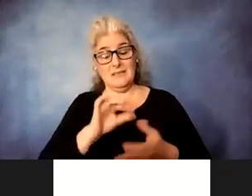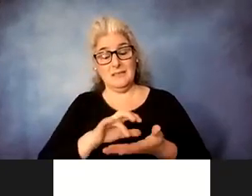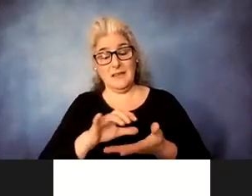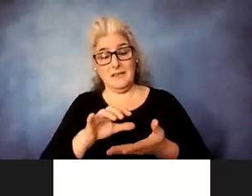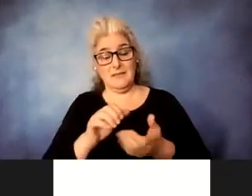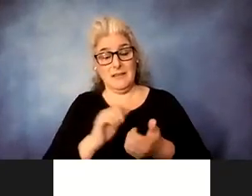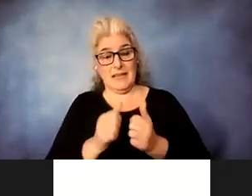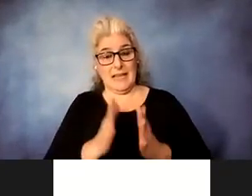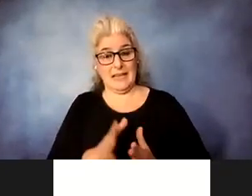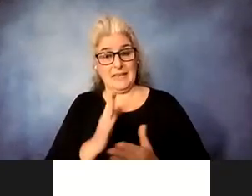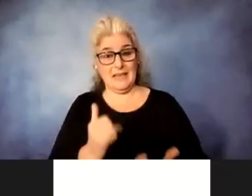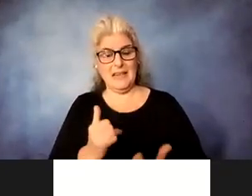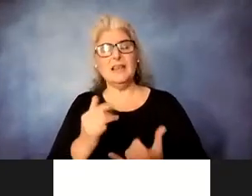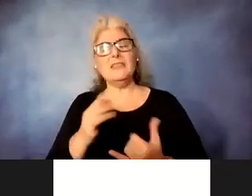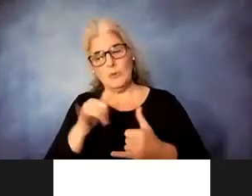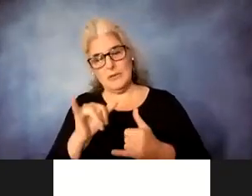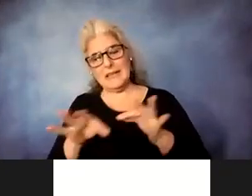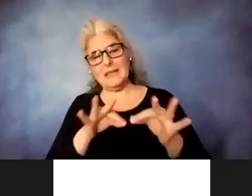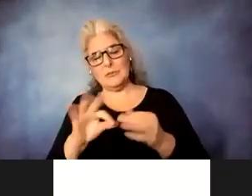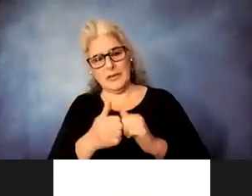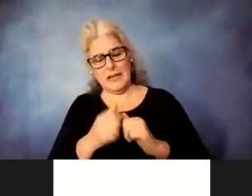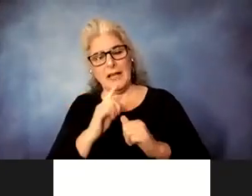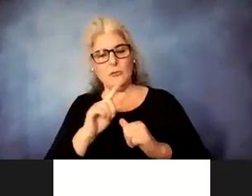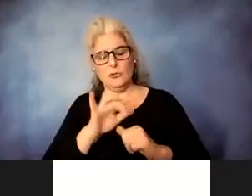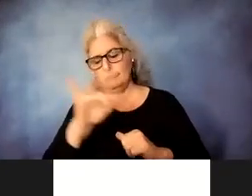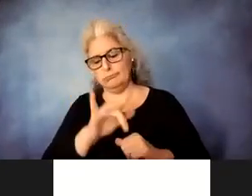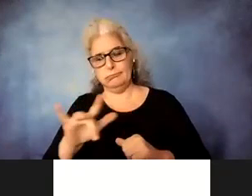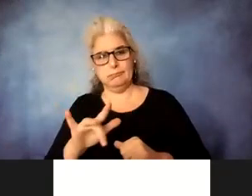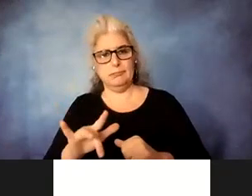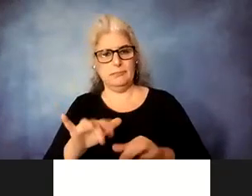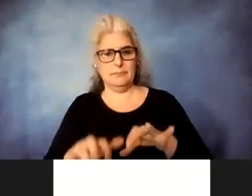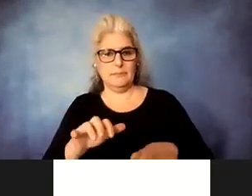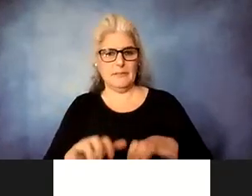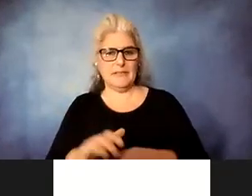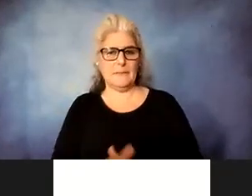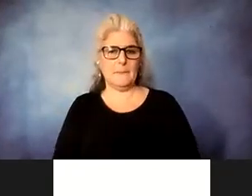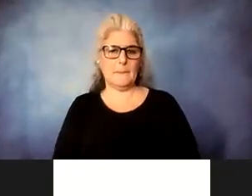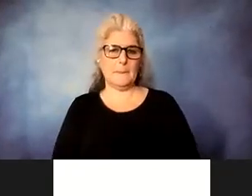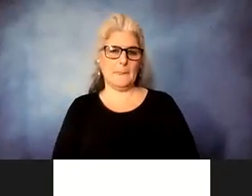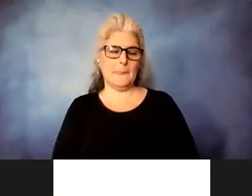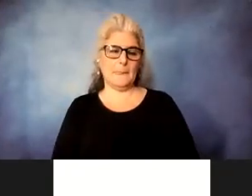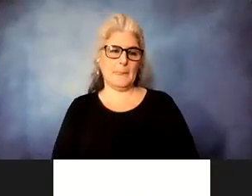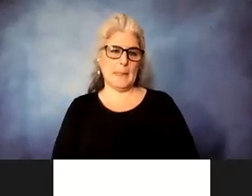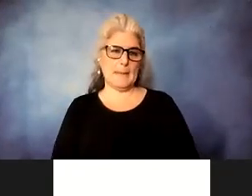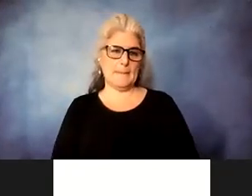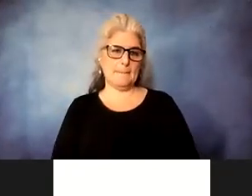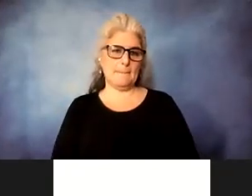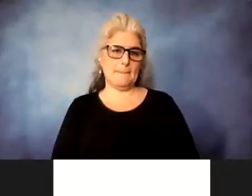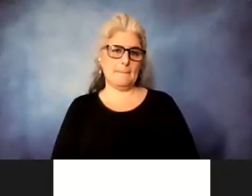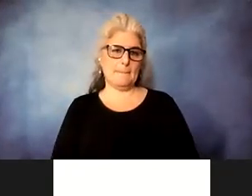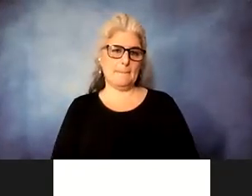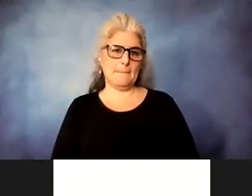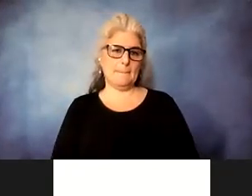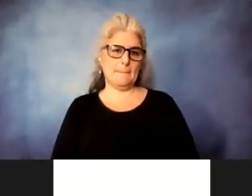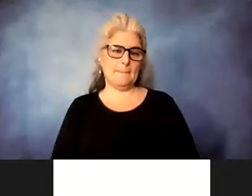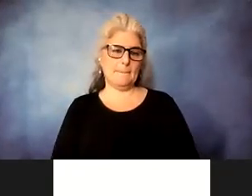letters. Use the select key to select a letter. Hyphen, space and backspace appear after the Z. Use backspace to remove